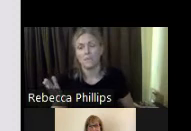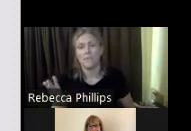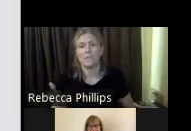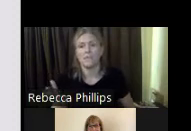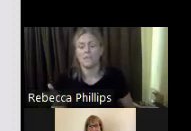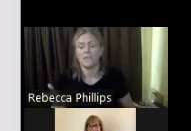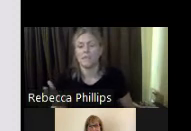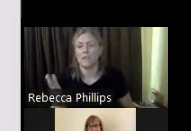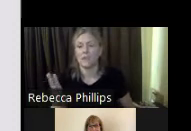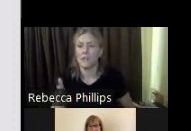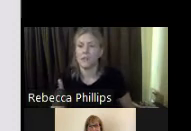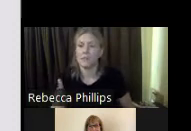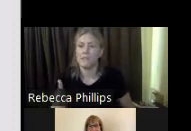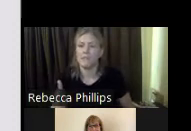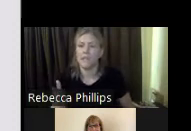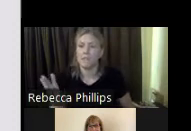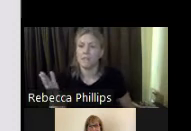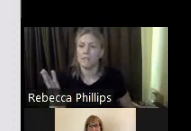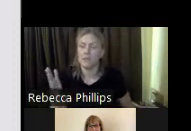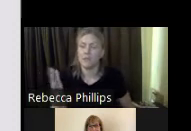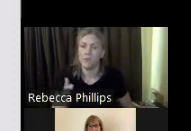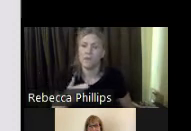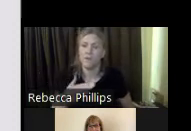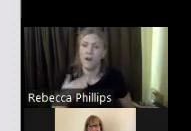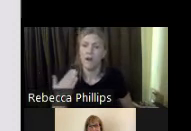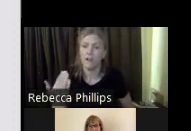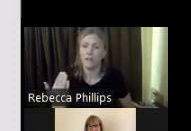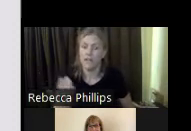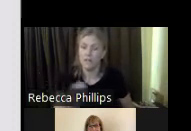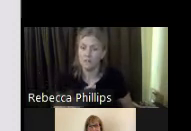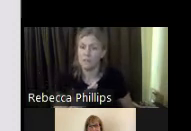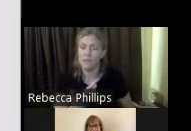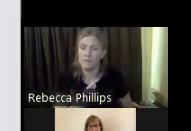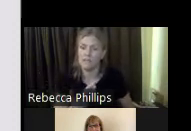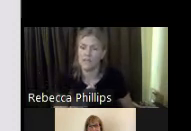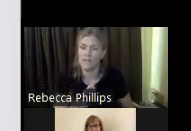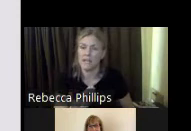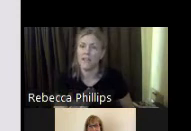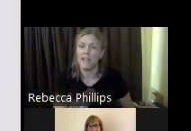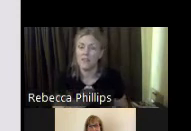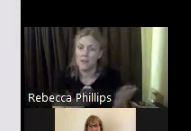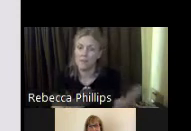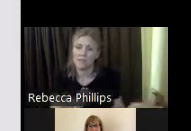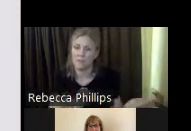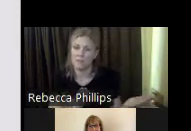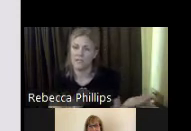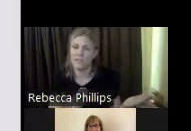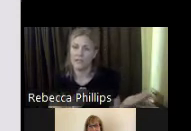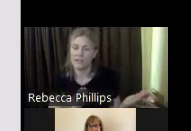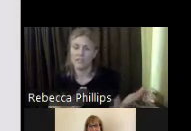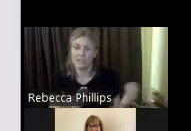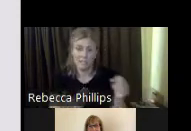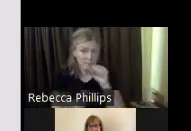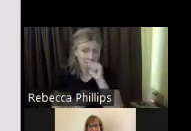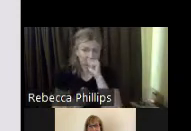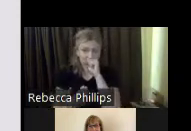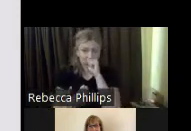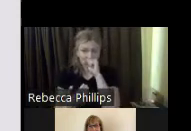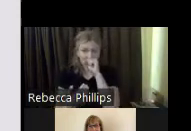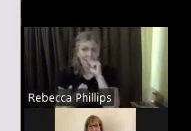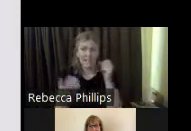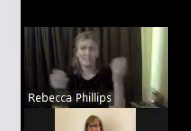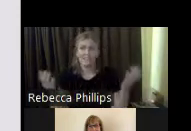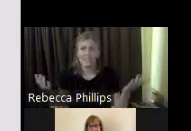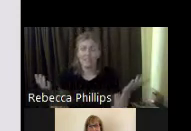which would be the same thing as if a hearing person came into a group of all deaf people that were signing, that person would need accommodations.